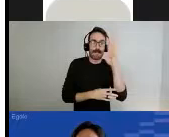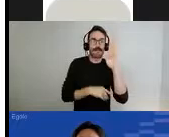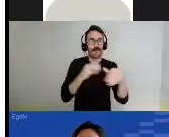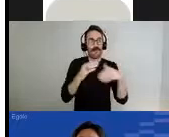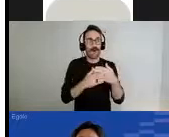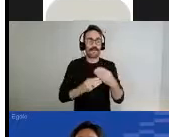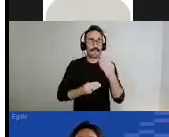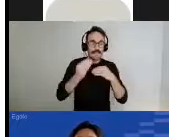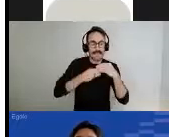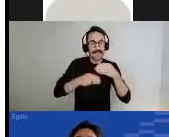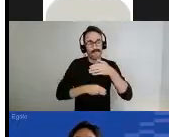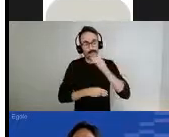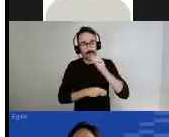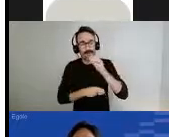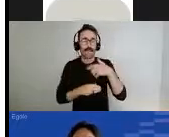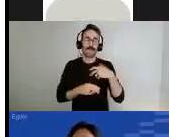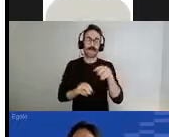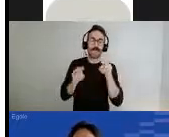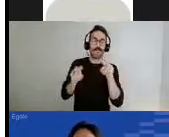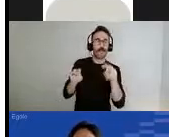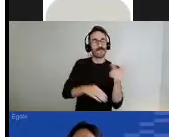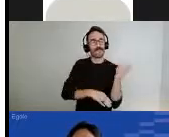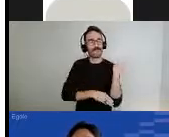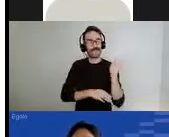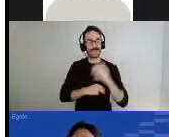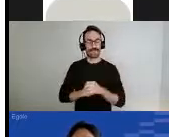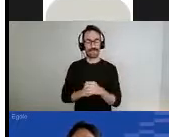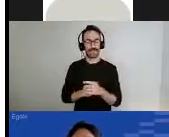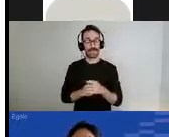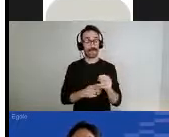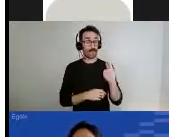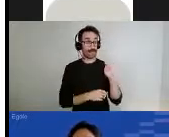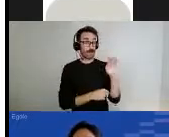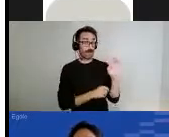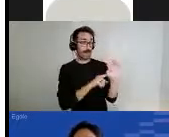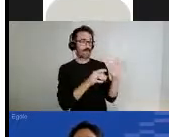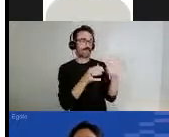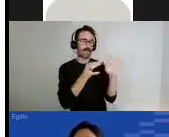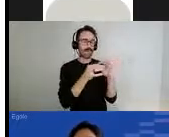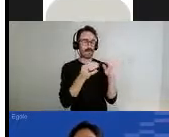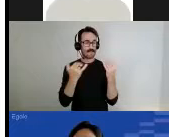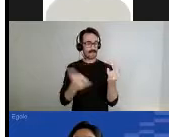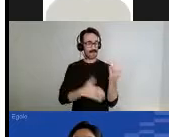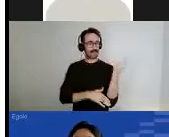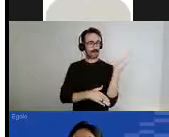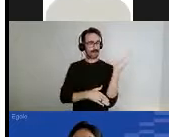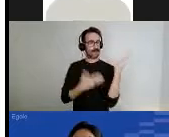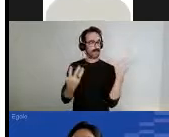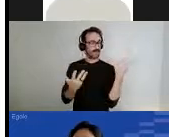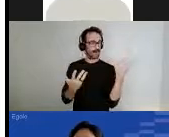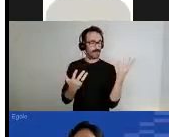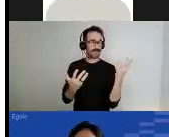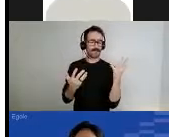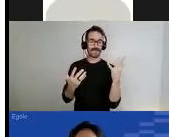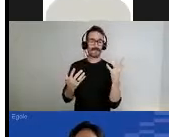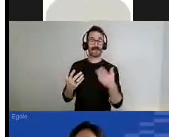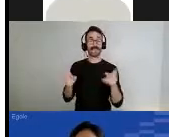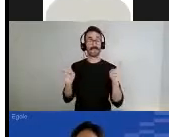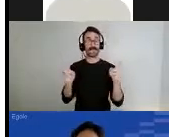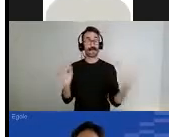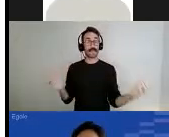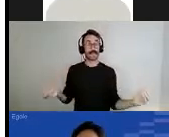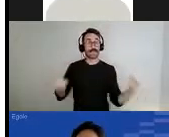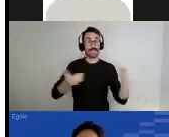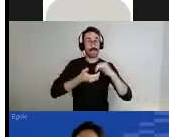right now. As Ryan mentioned, the presentation that we'd like to give today is titled Coming Together